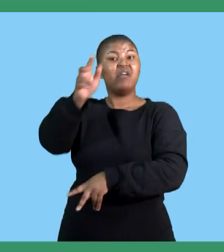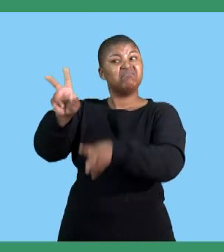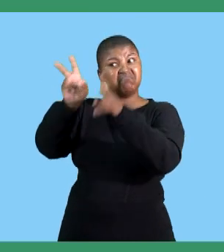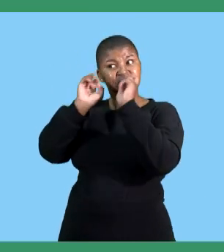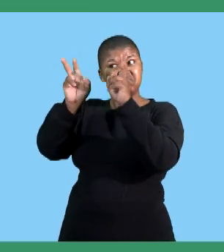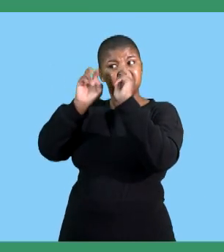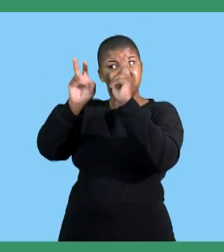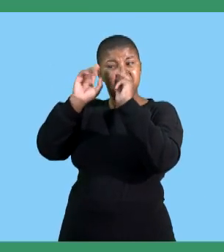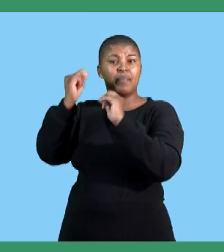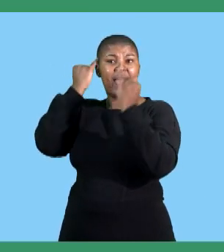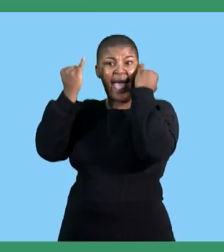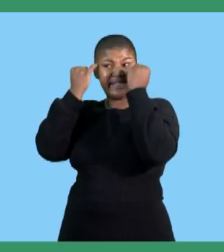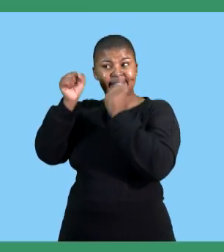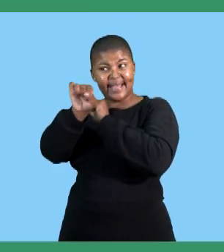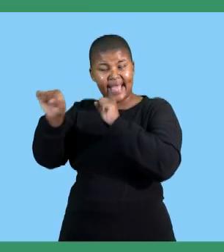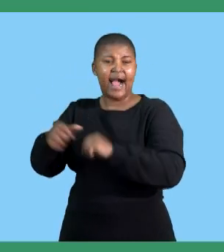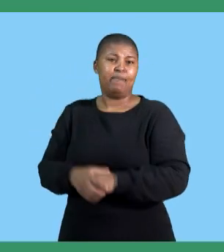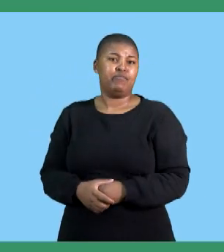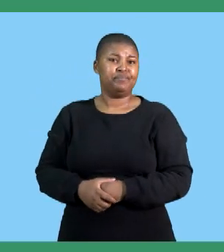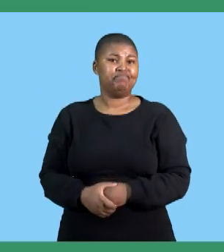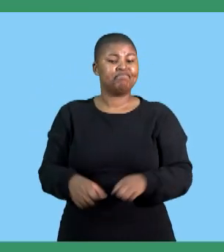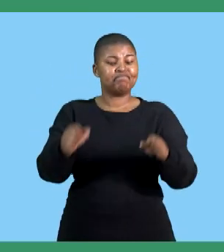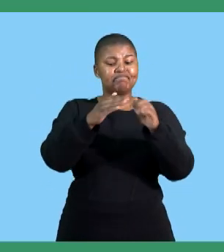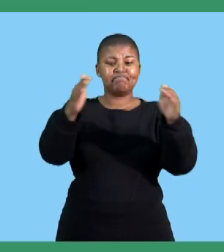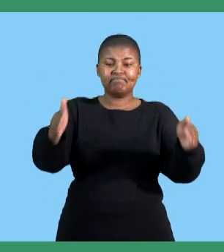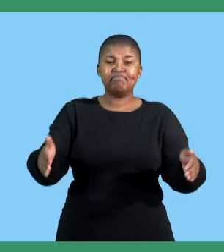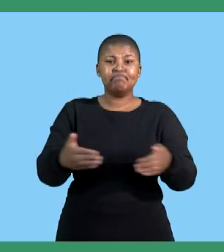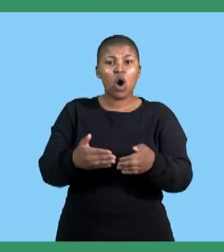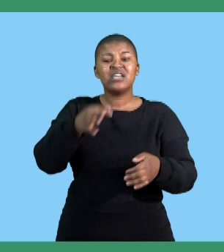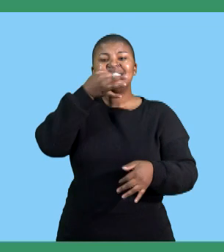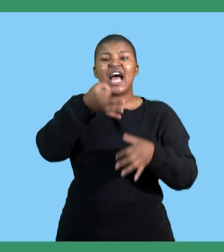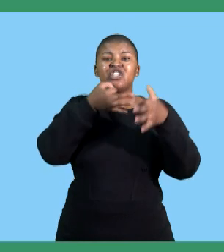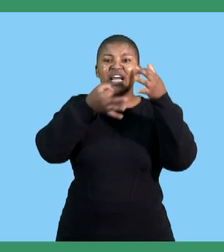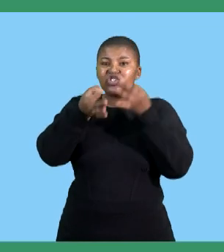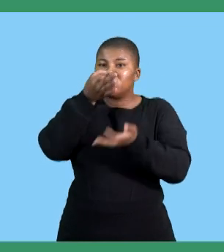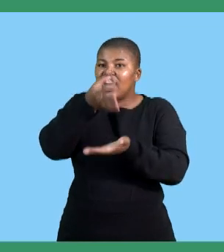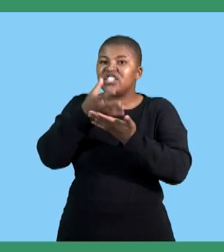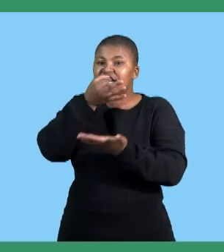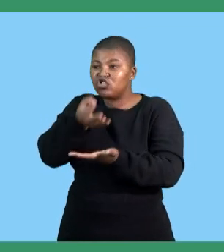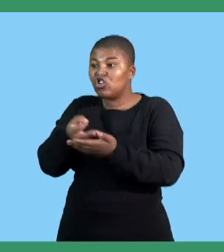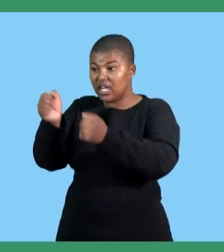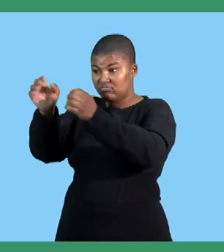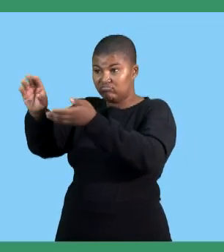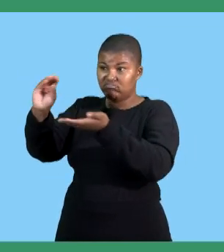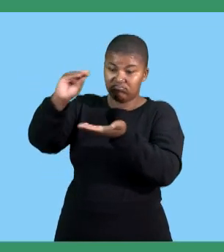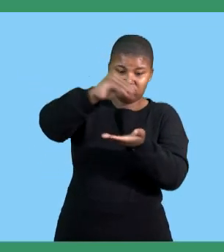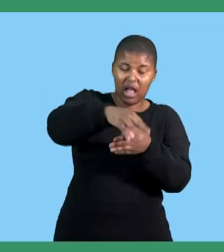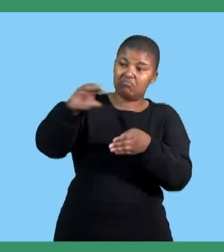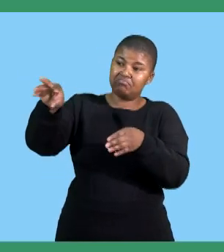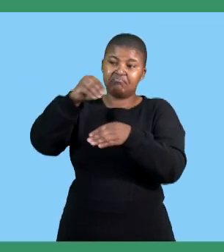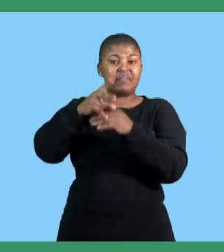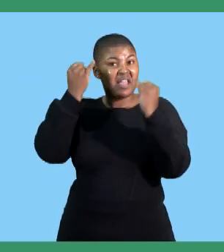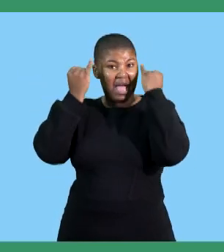employees. They also have suggestion boxes around their workplace where employees are able to communicate